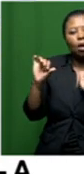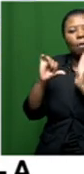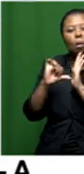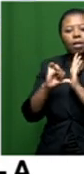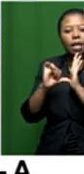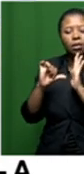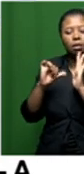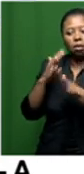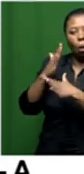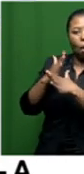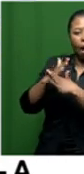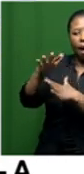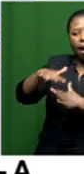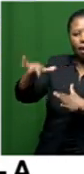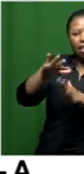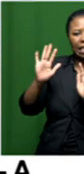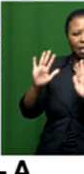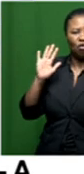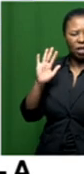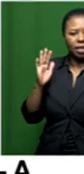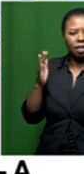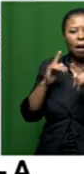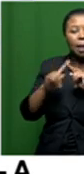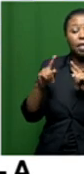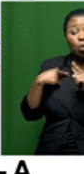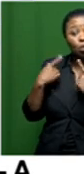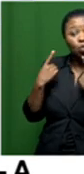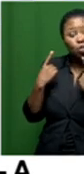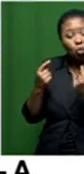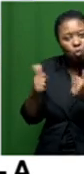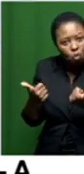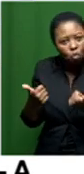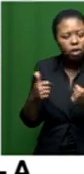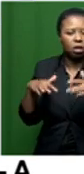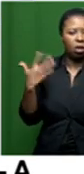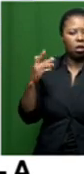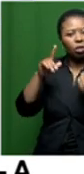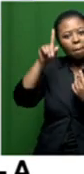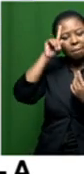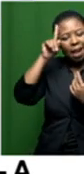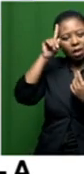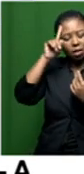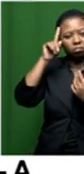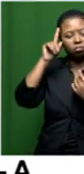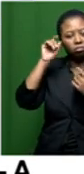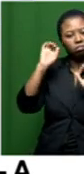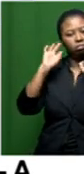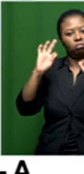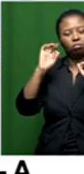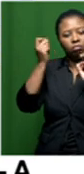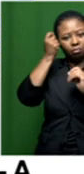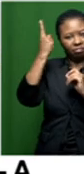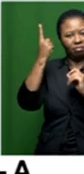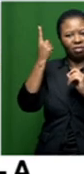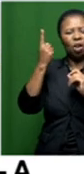parts of our career. But in order to be good art practitioners, in order to be Black conscious individuals, we too